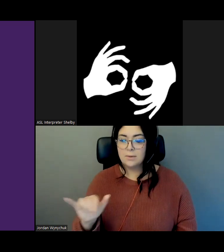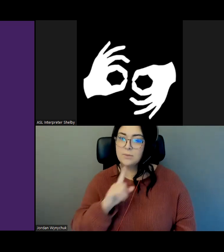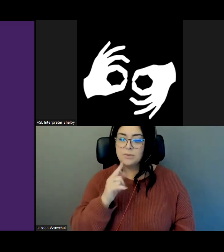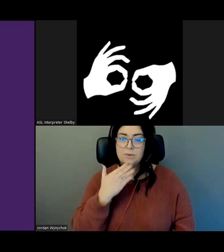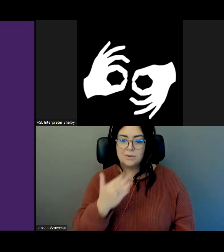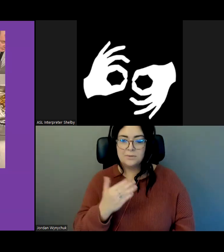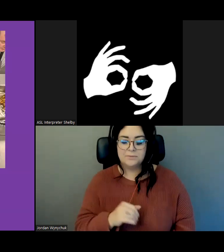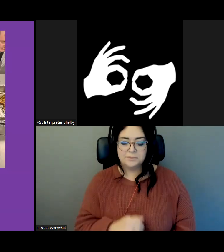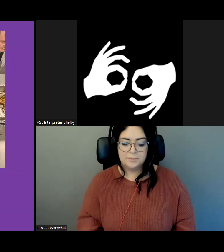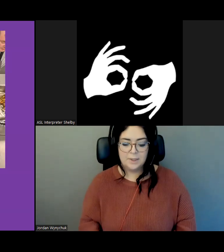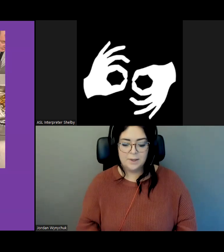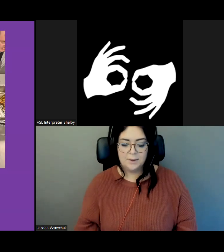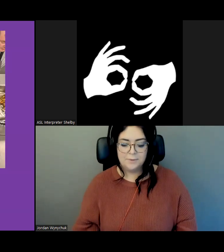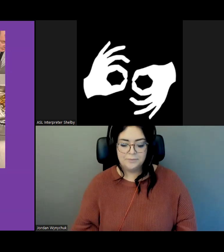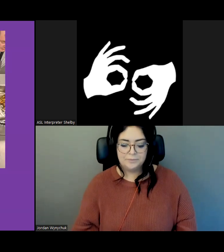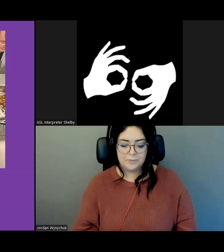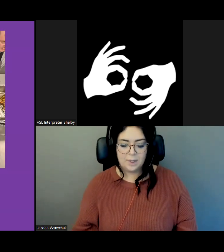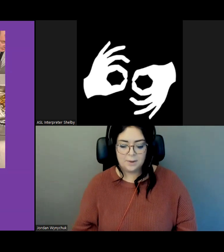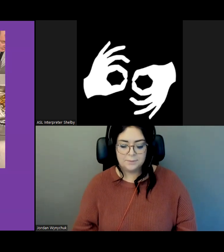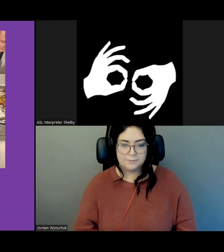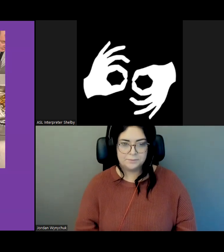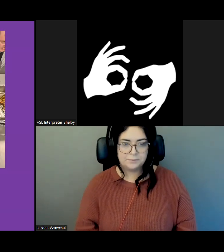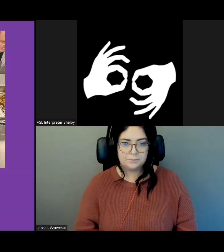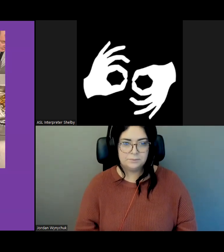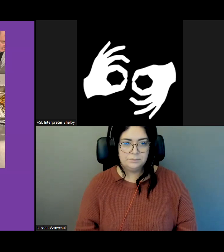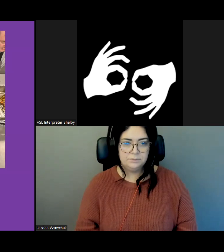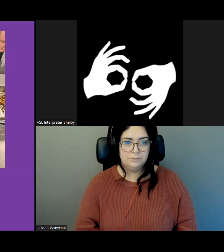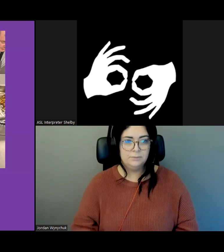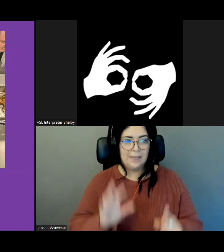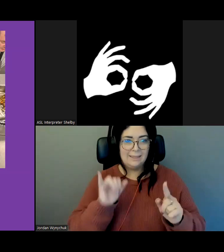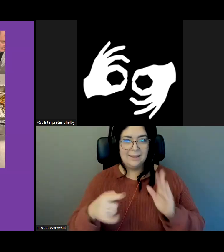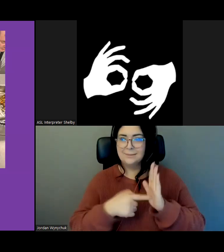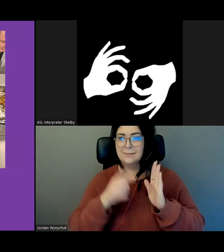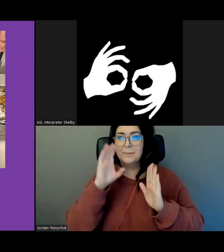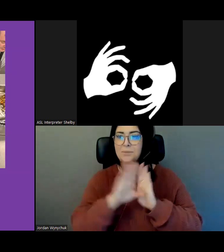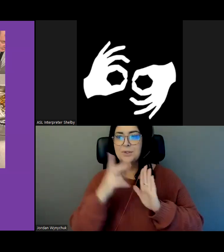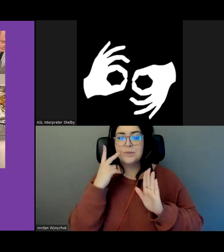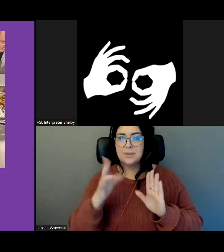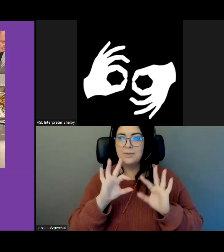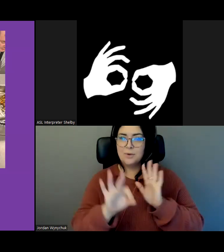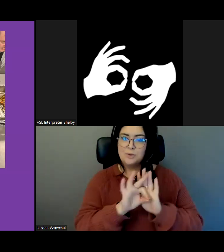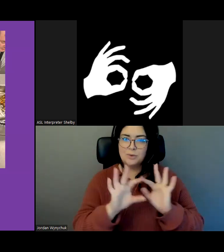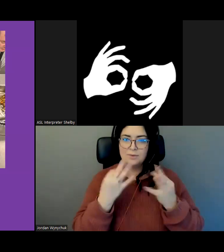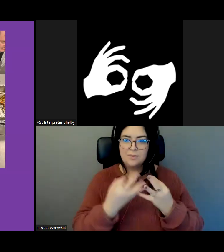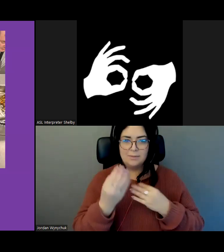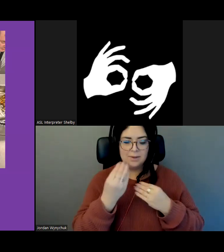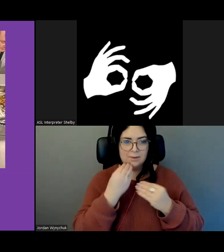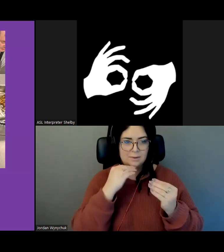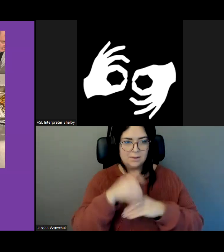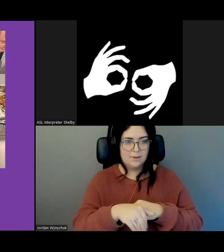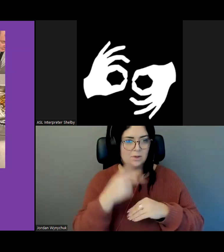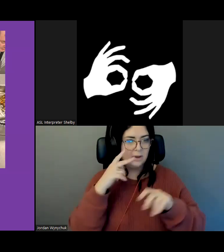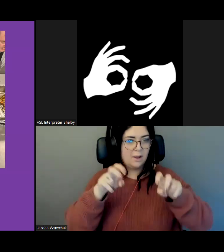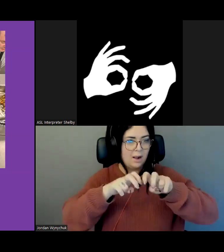well. And then this is an example of our Chosen Family Dinner. So as you can see, the big long